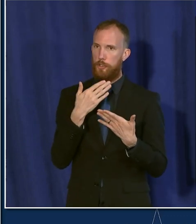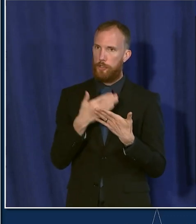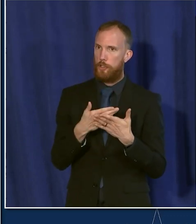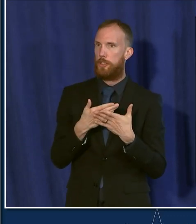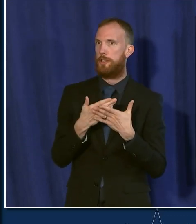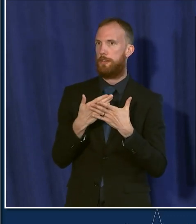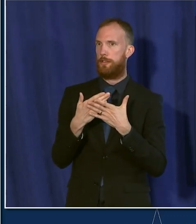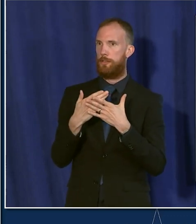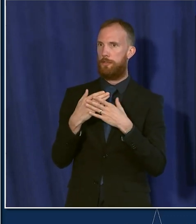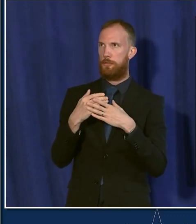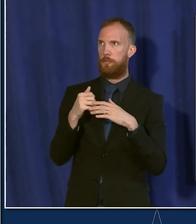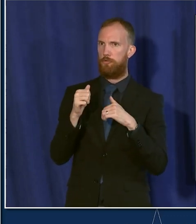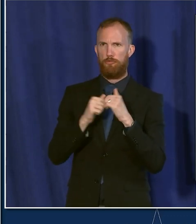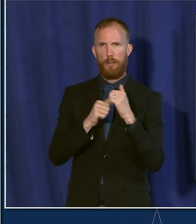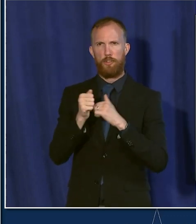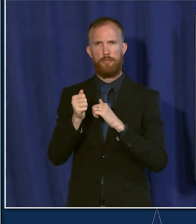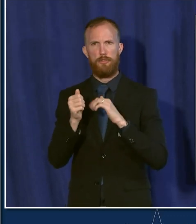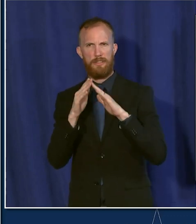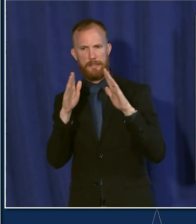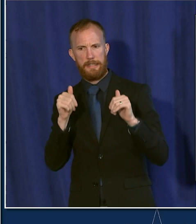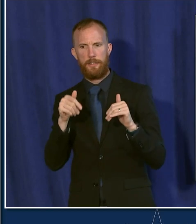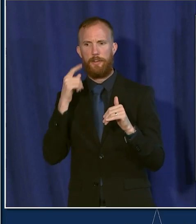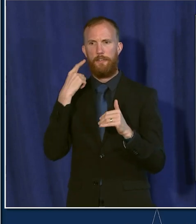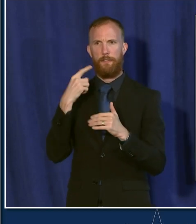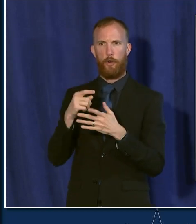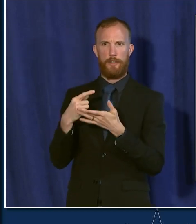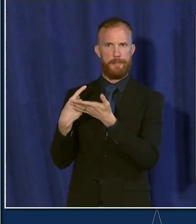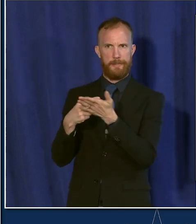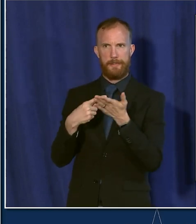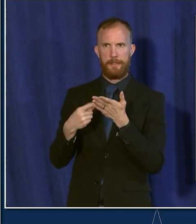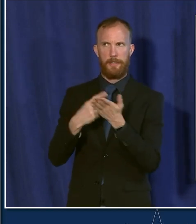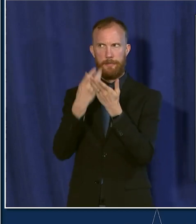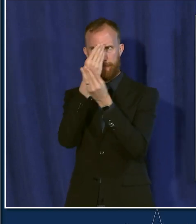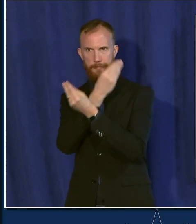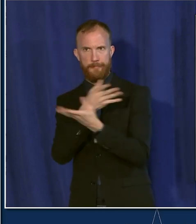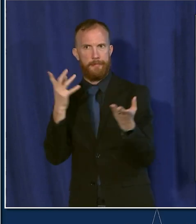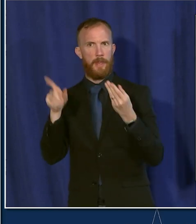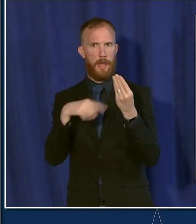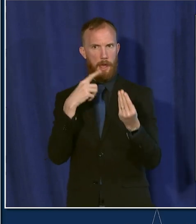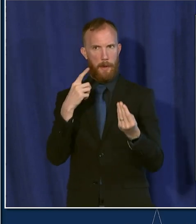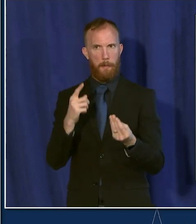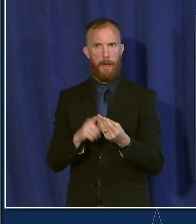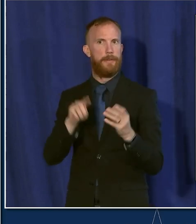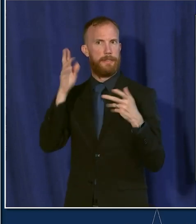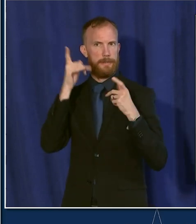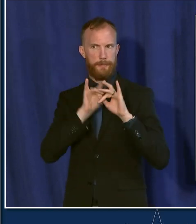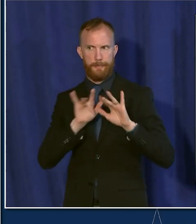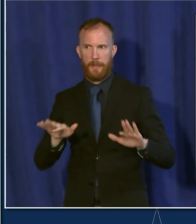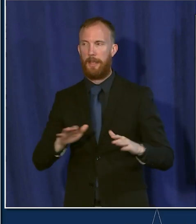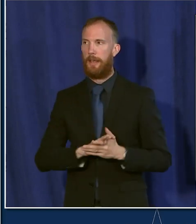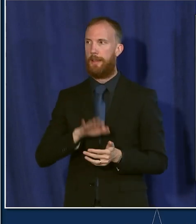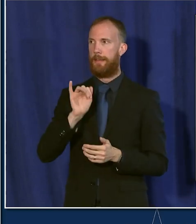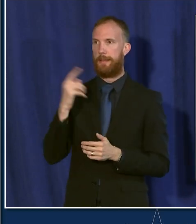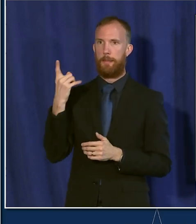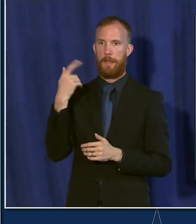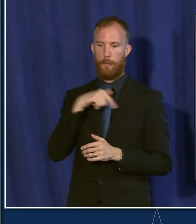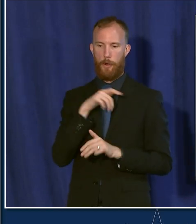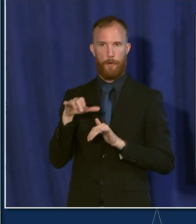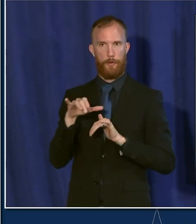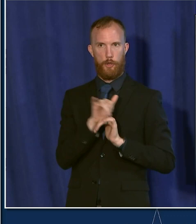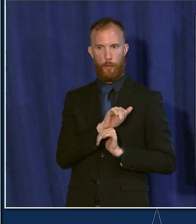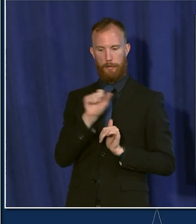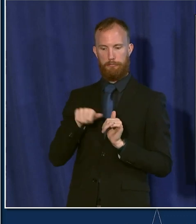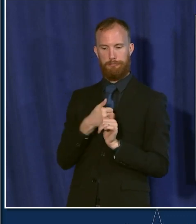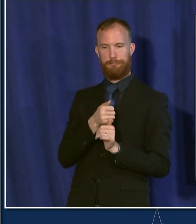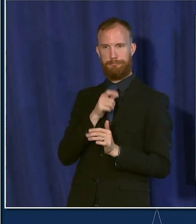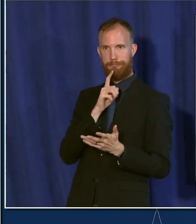communicate around geographic outbreaks. And I think it's an example of something we did behind the scenes that nobody knew about, but it